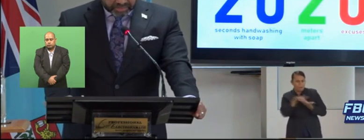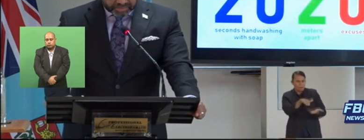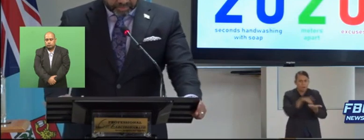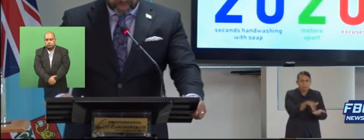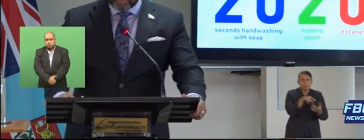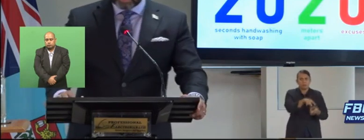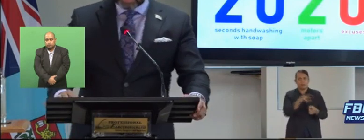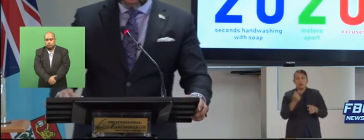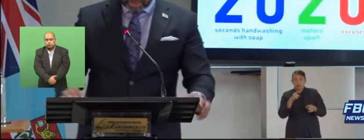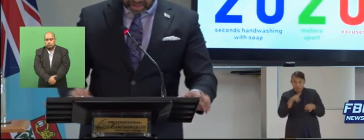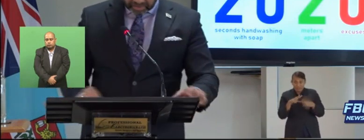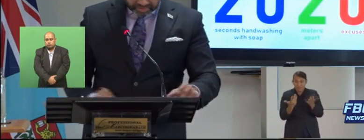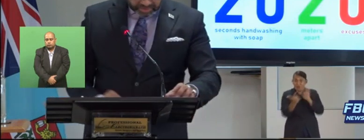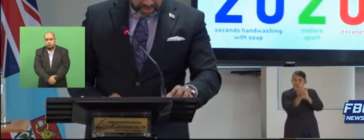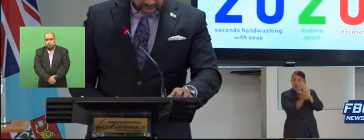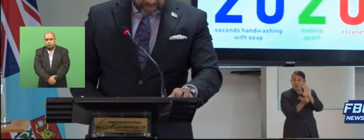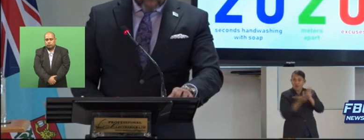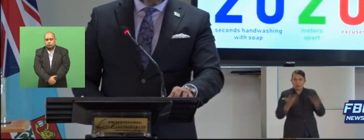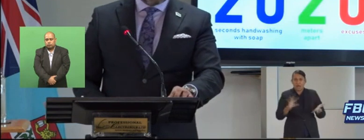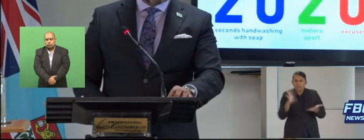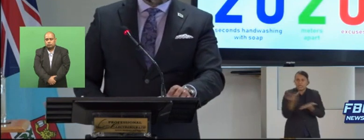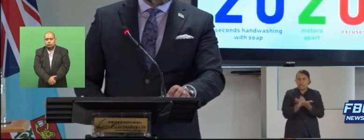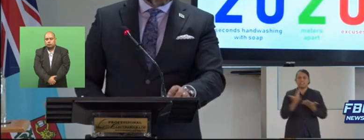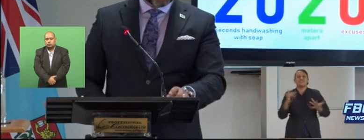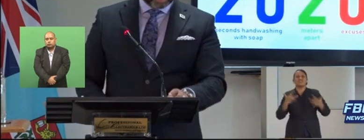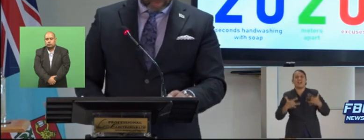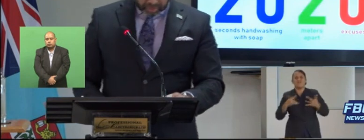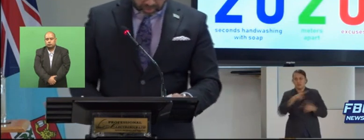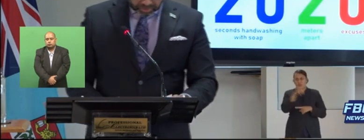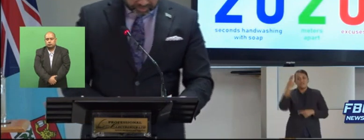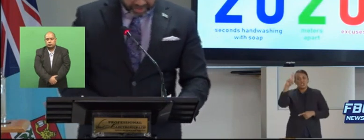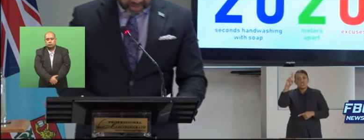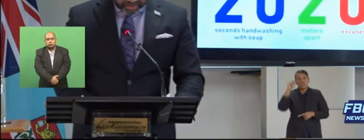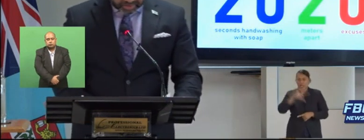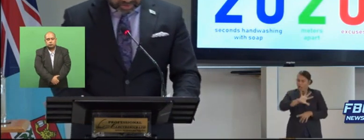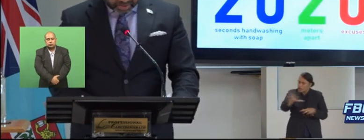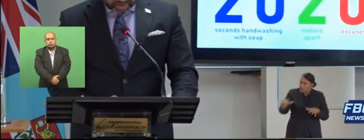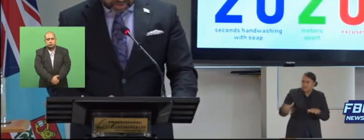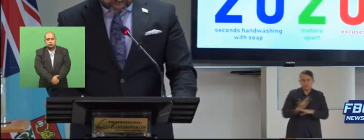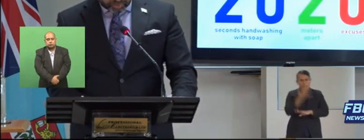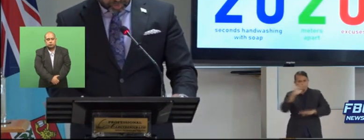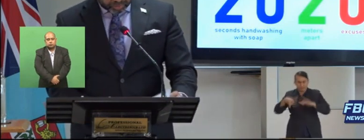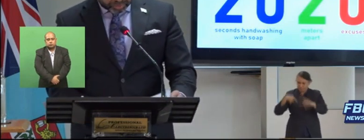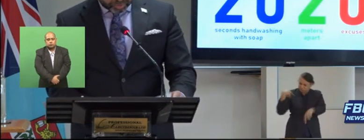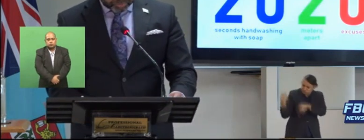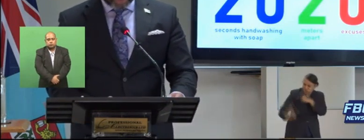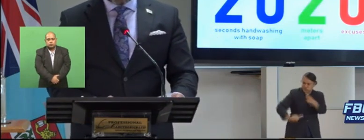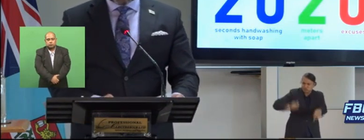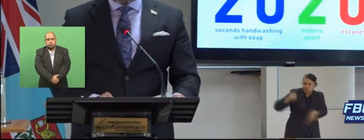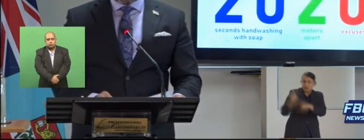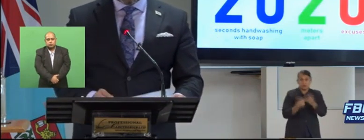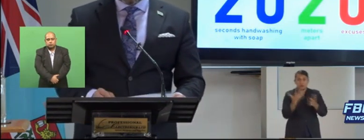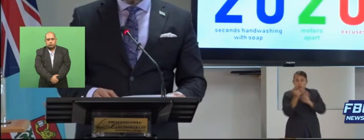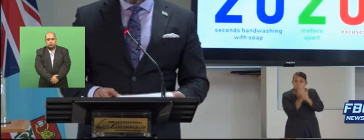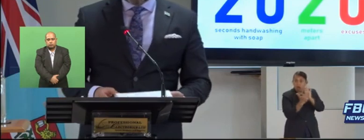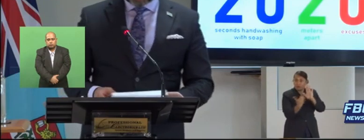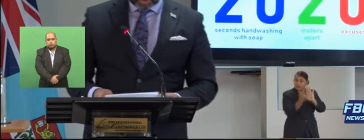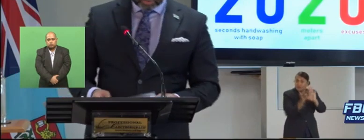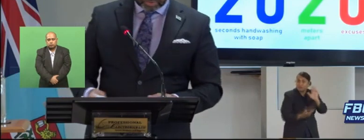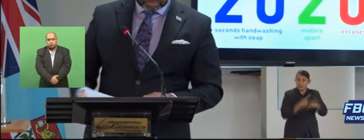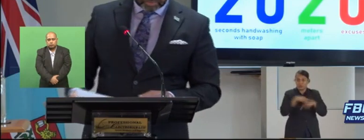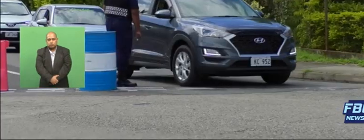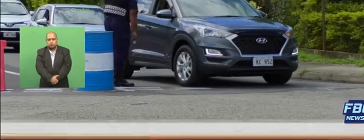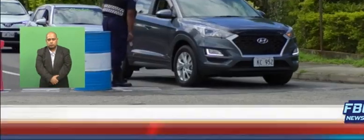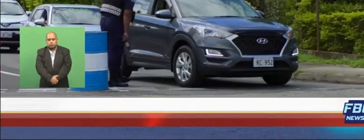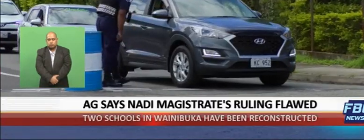lives, Fijian lives, every day. And those who violate these directives will continue to be arrested and